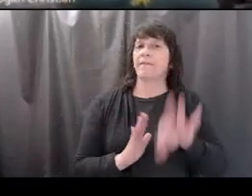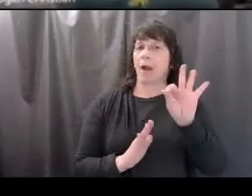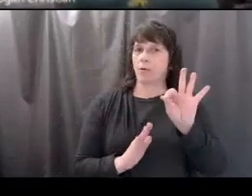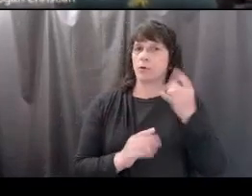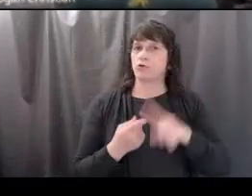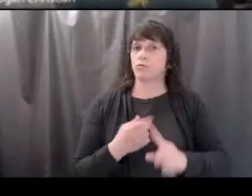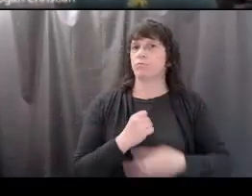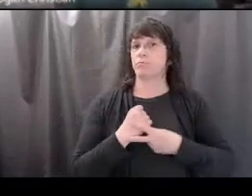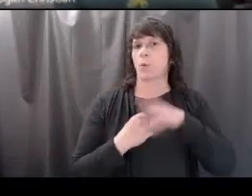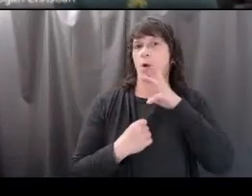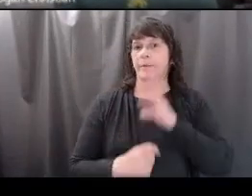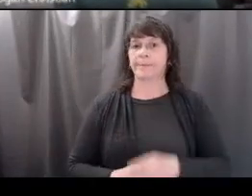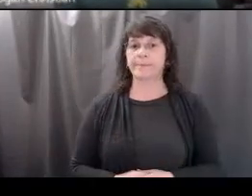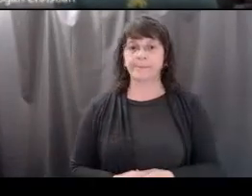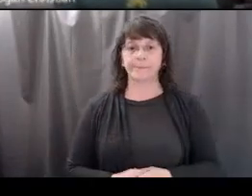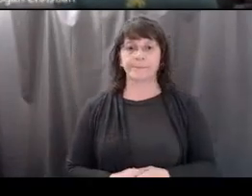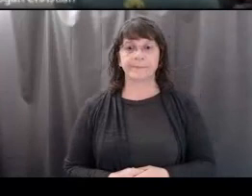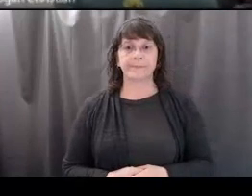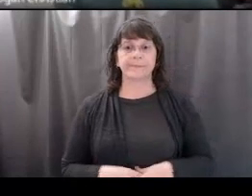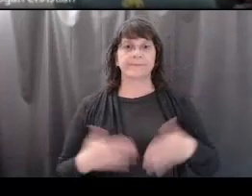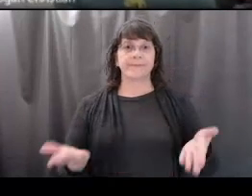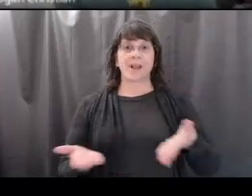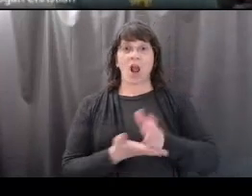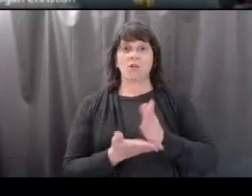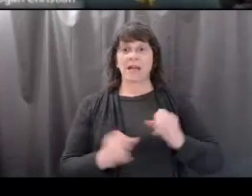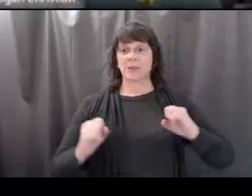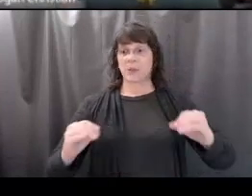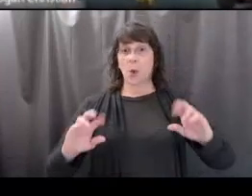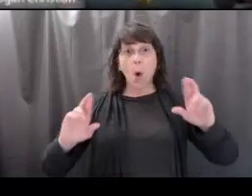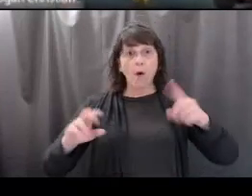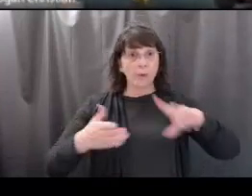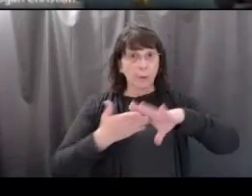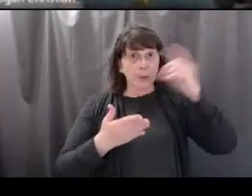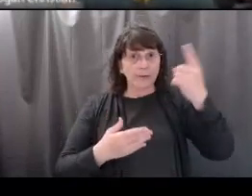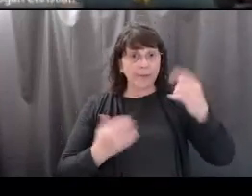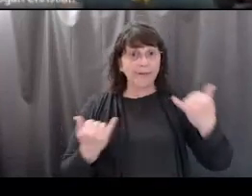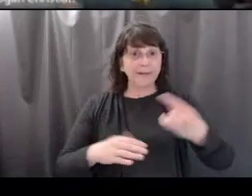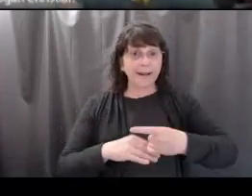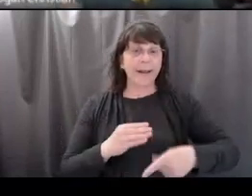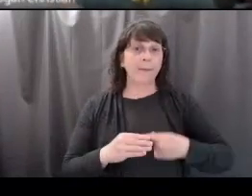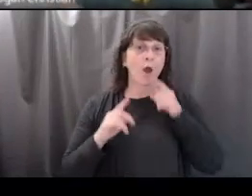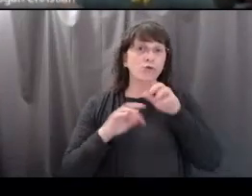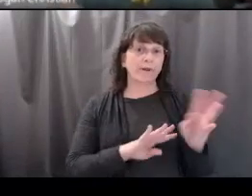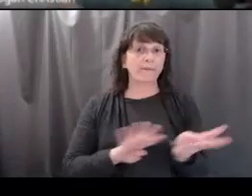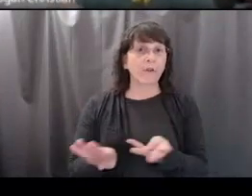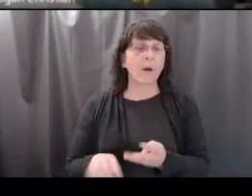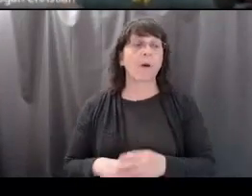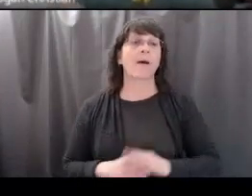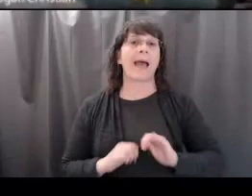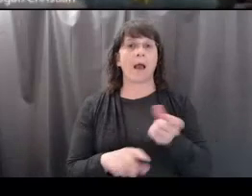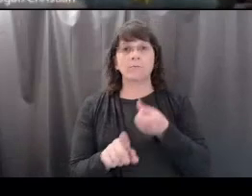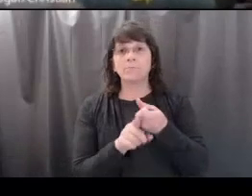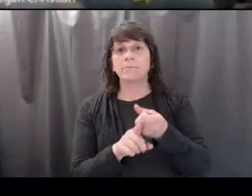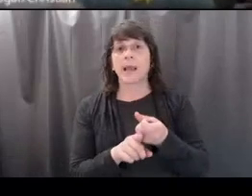conserving water in your household? All right, so hopefully you learned something today about Streamflow and how it